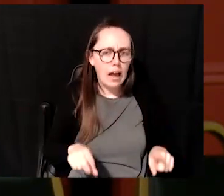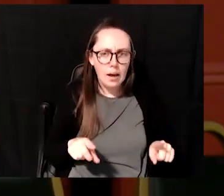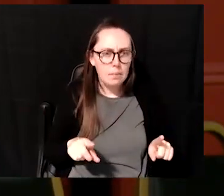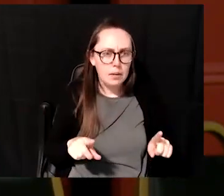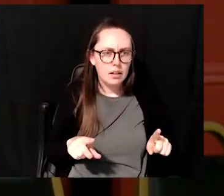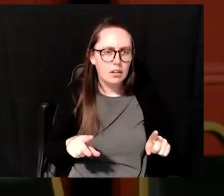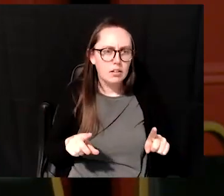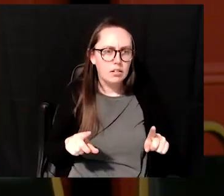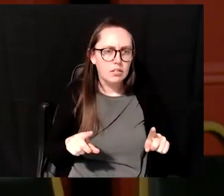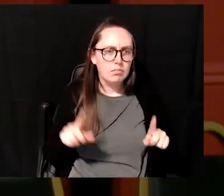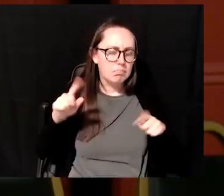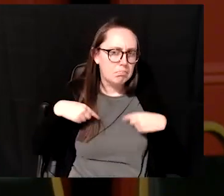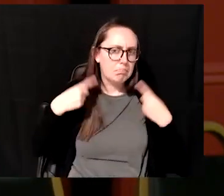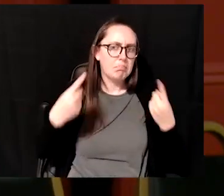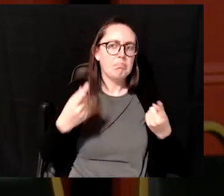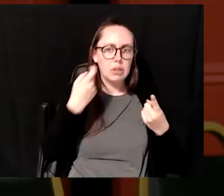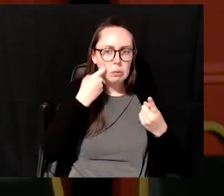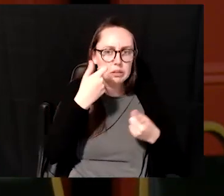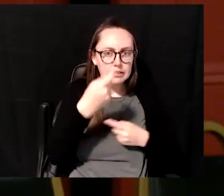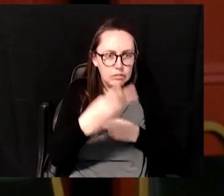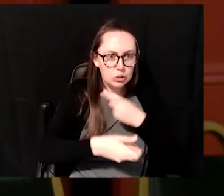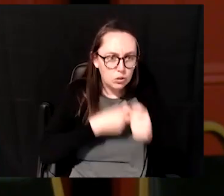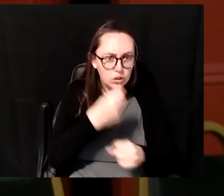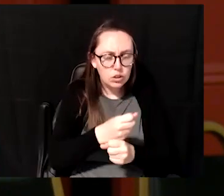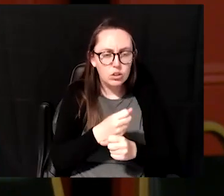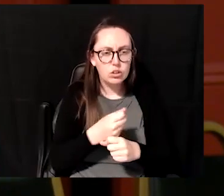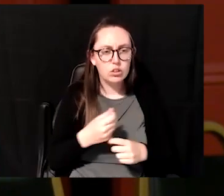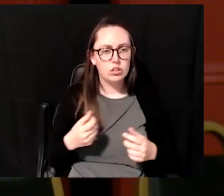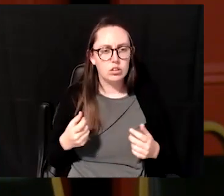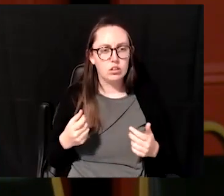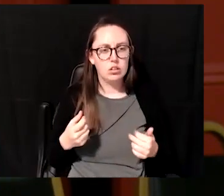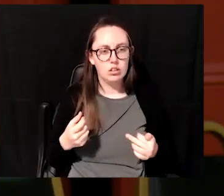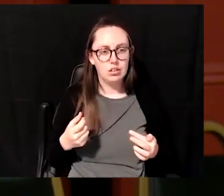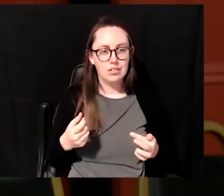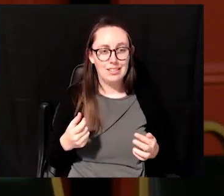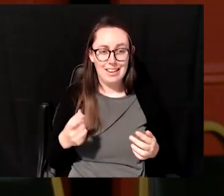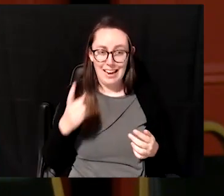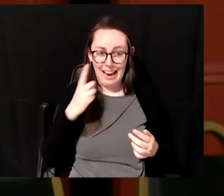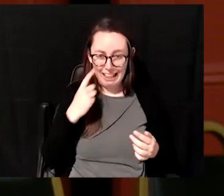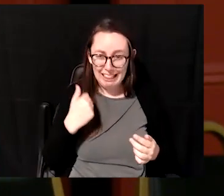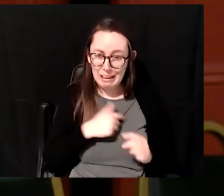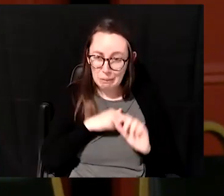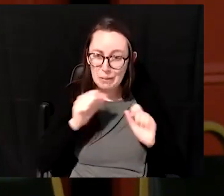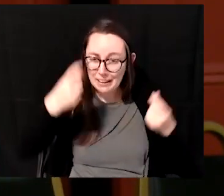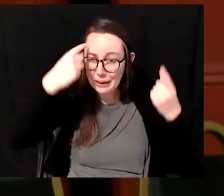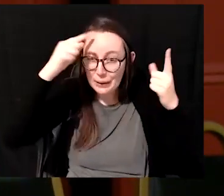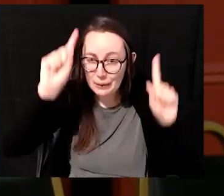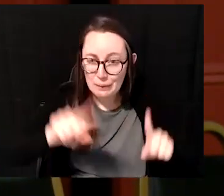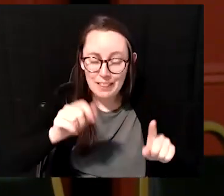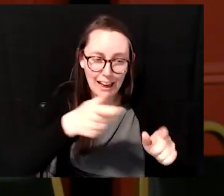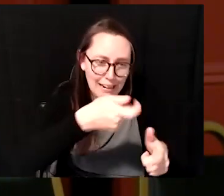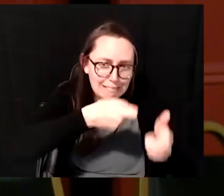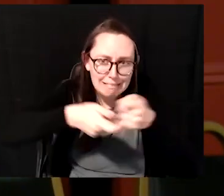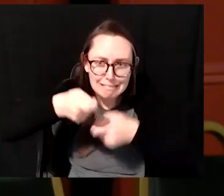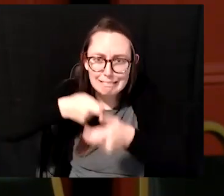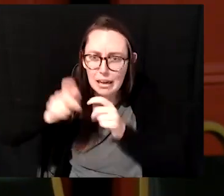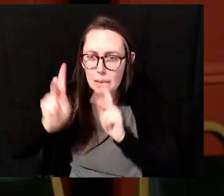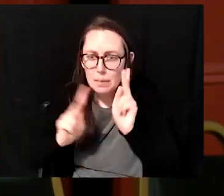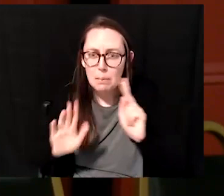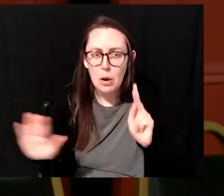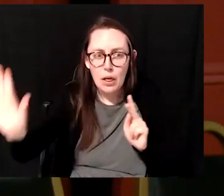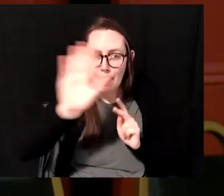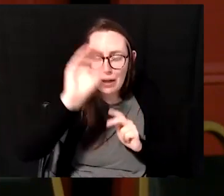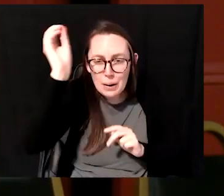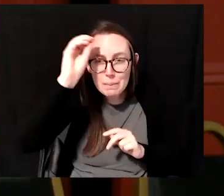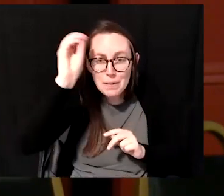couple of years and I think we can actually all agree that it takes a lot of Labor and I wonder if that's actually one of the areas of